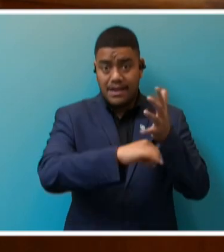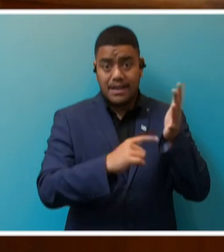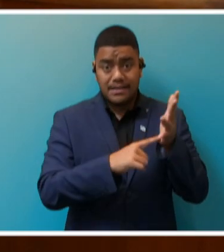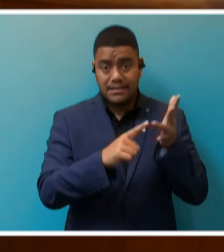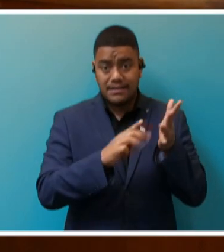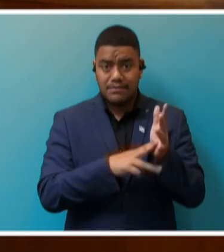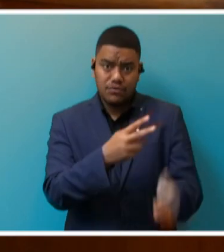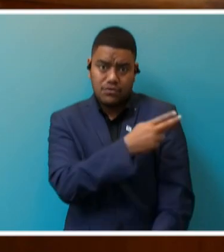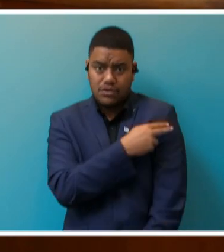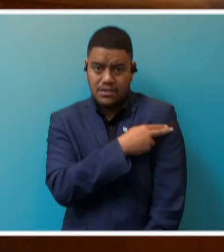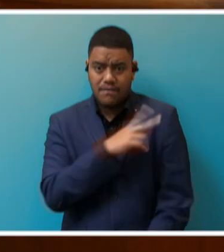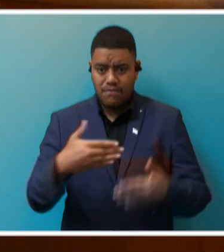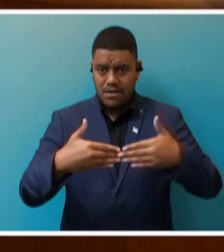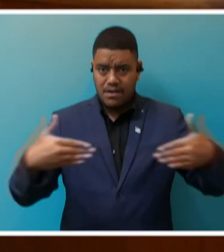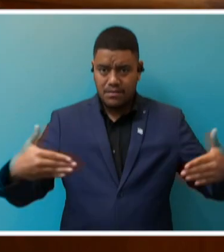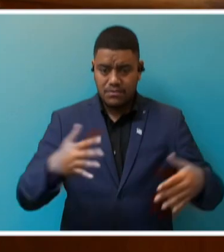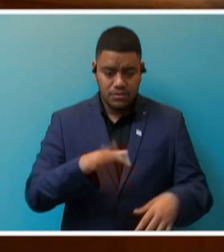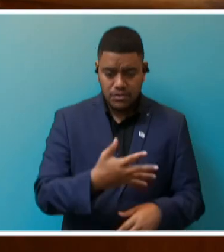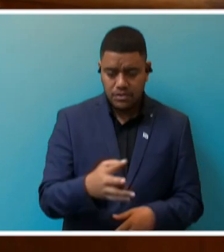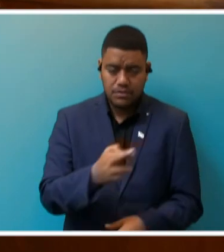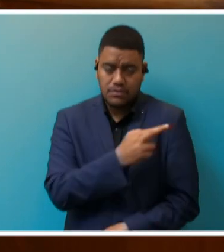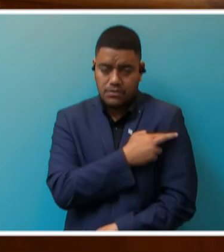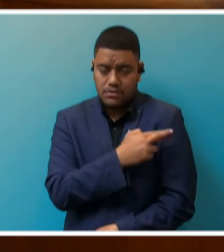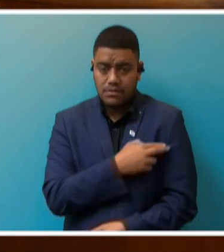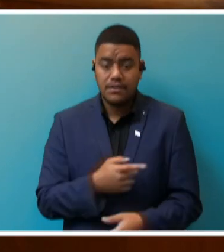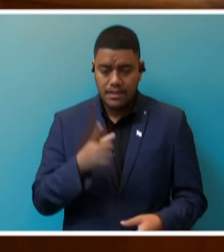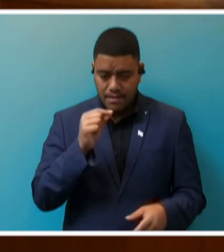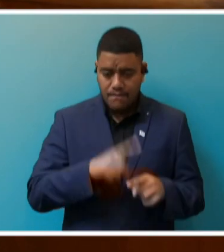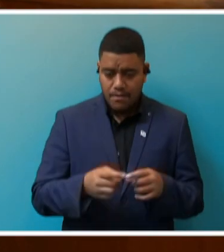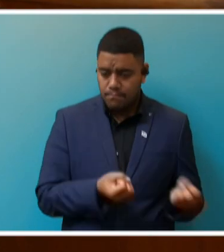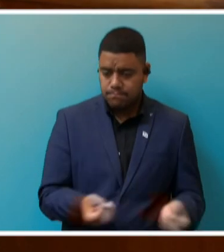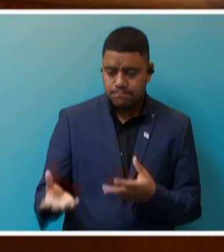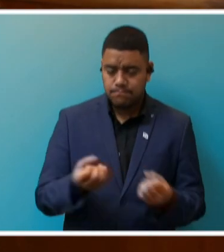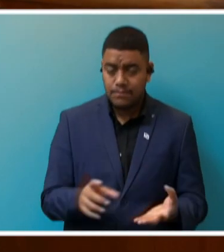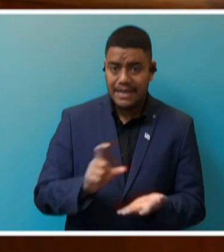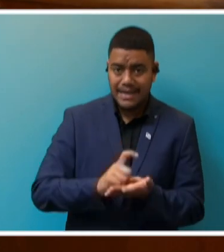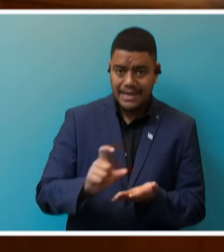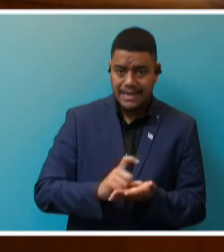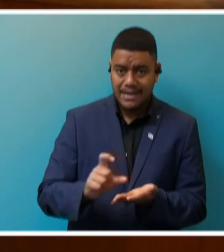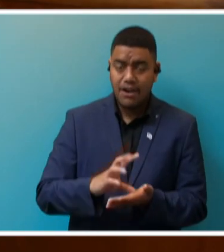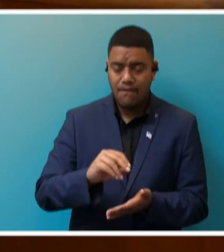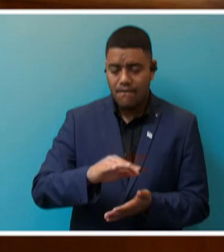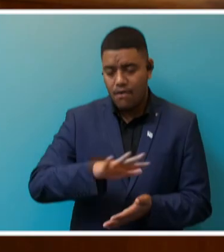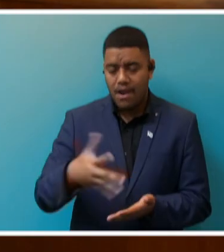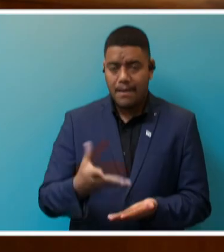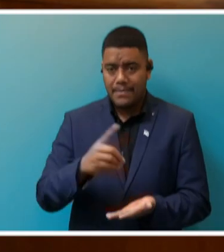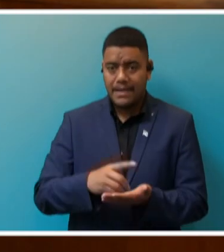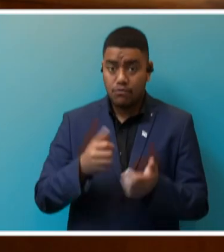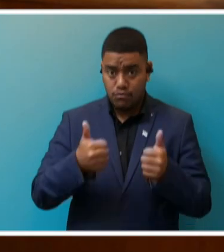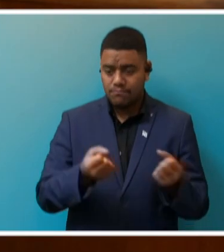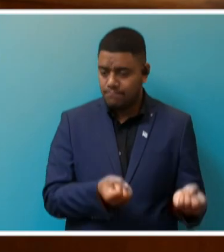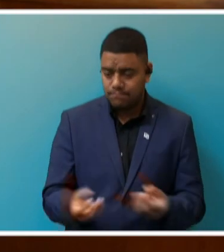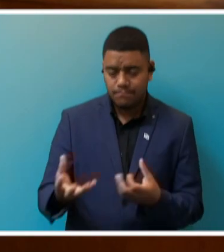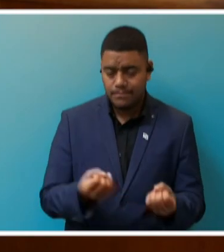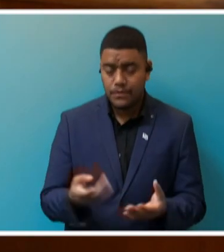inspections, focusing on high-risk cargo while speeding up the clearance of compliant goods. This will